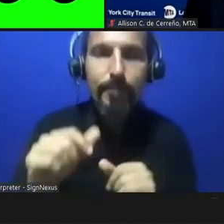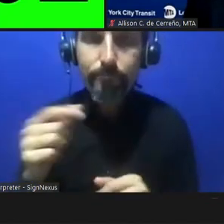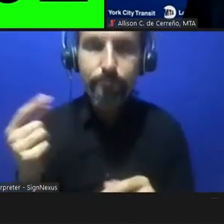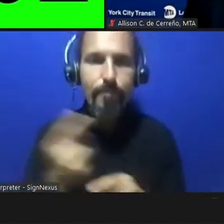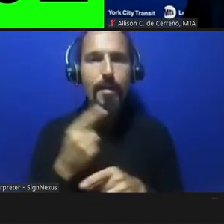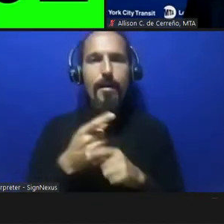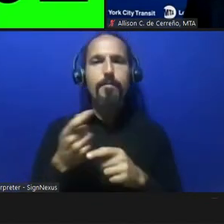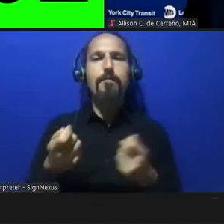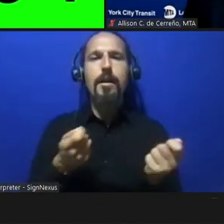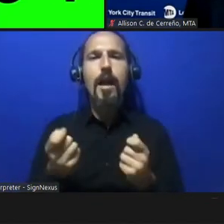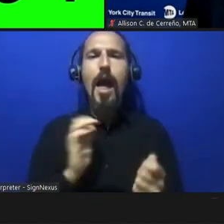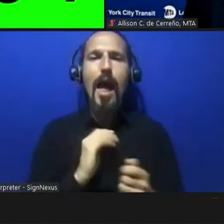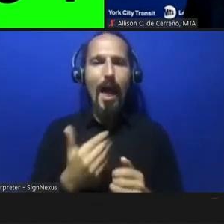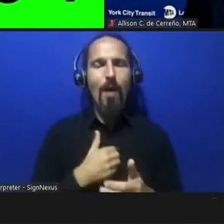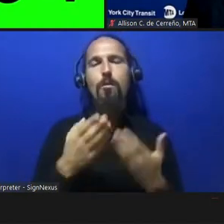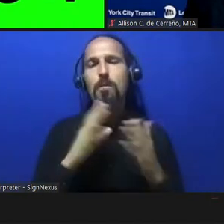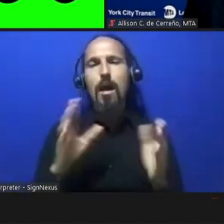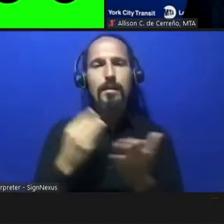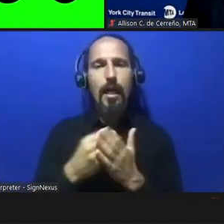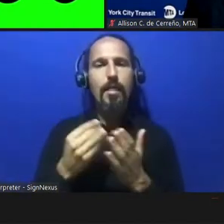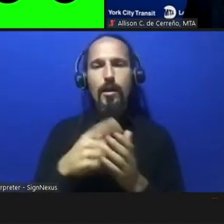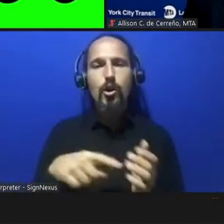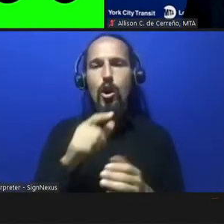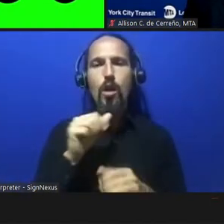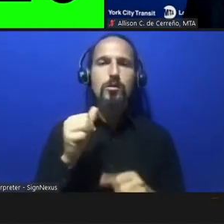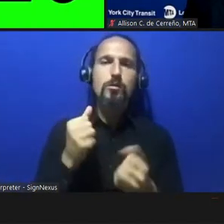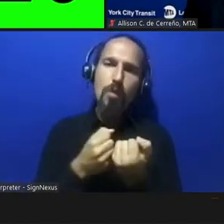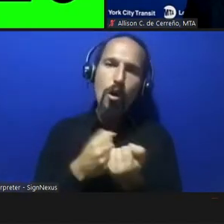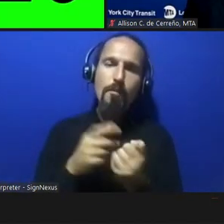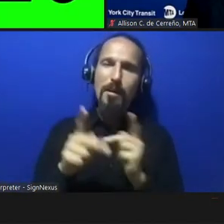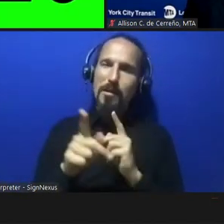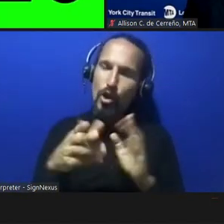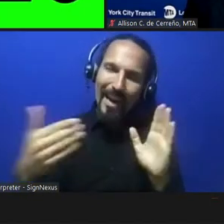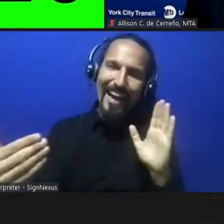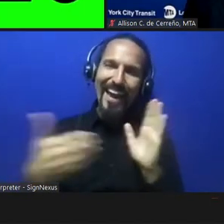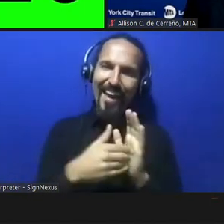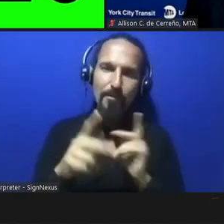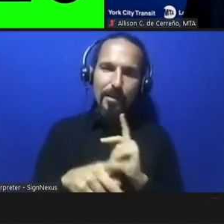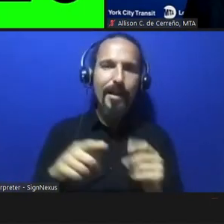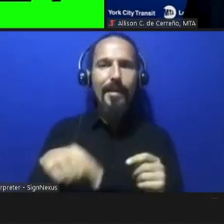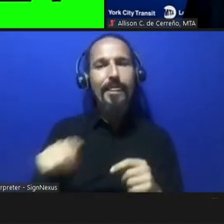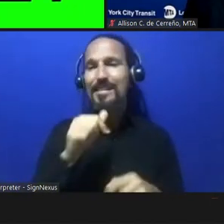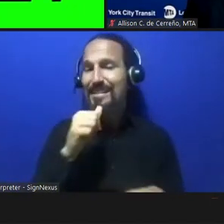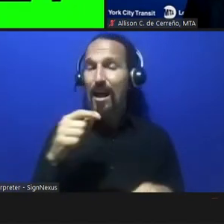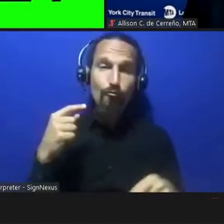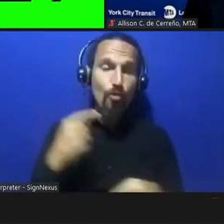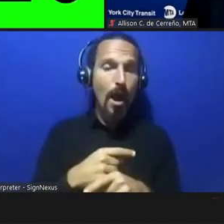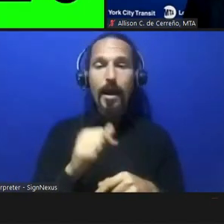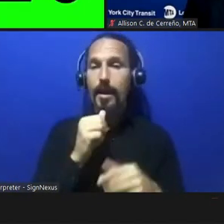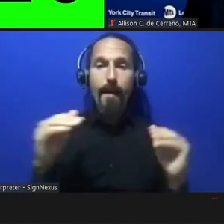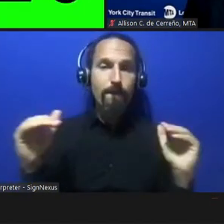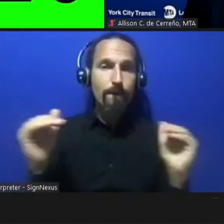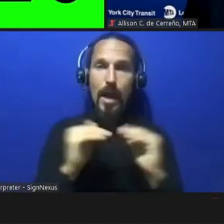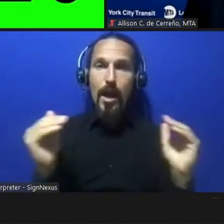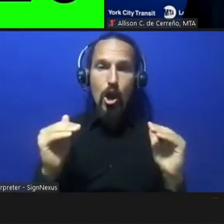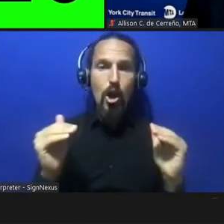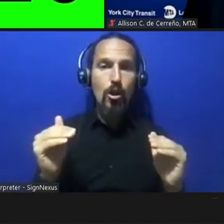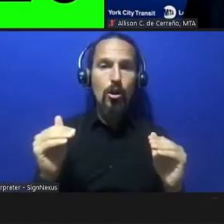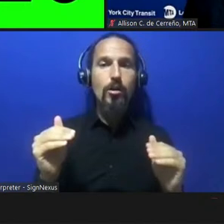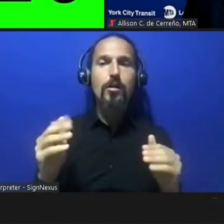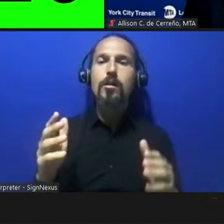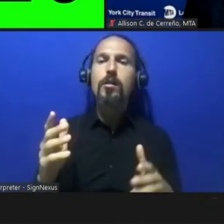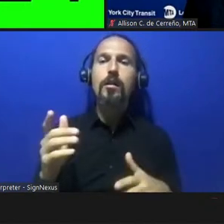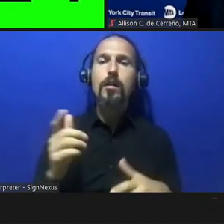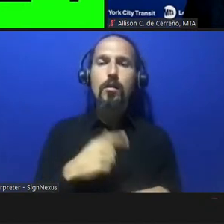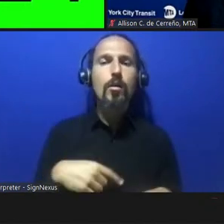our public dollars you're not working for the people you're working against the people this is not right it's not fair and you know even though